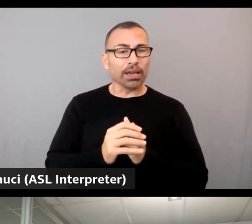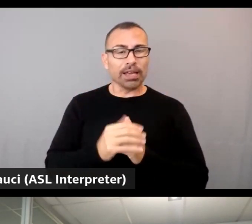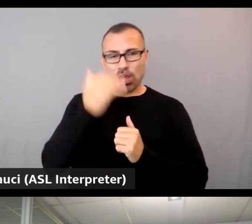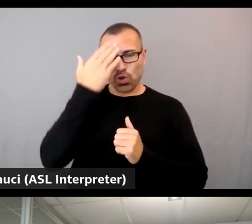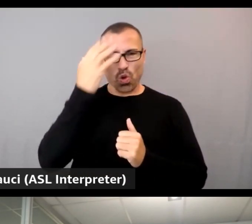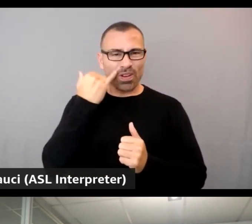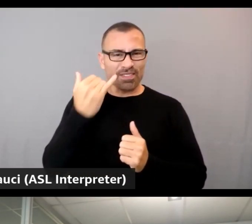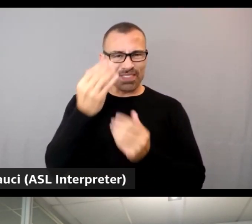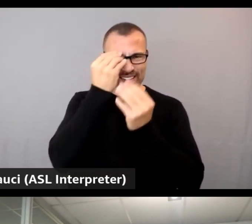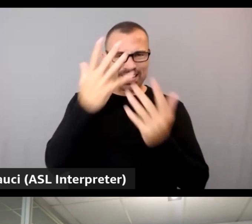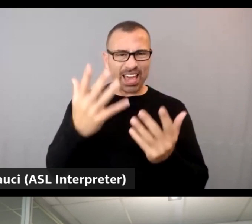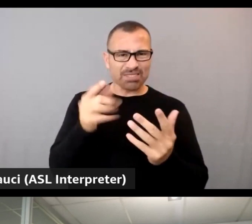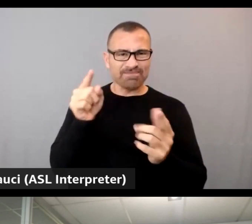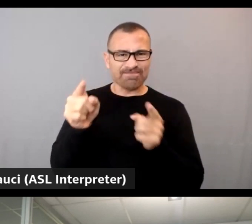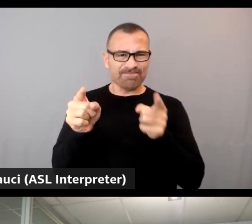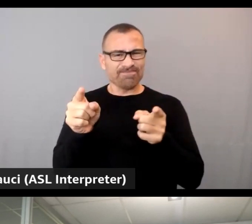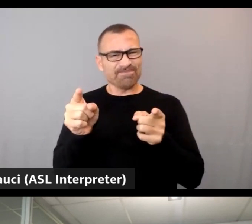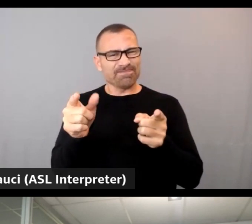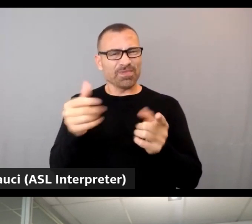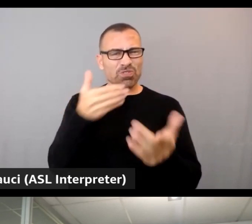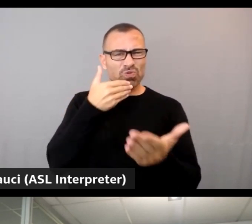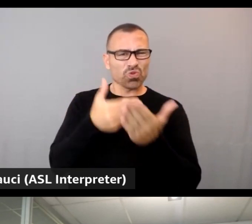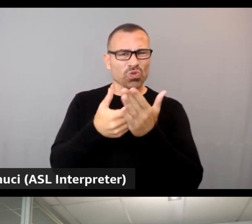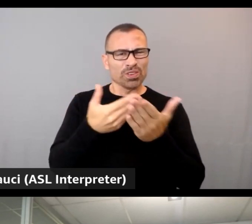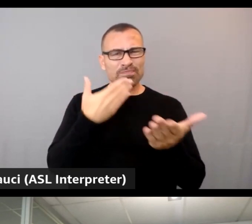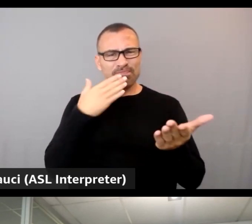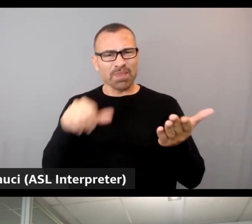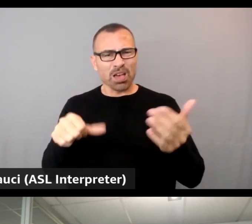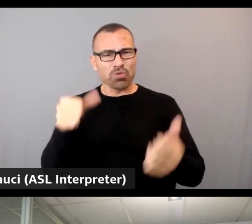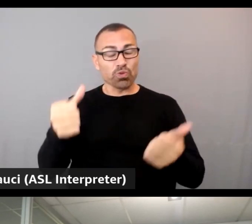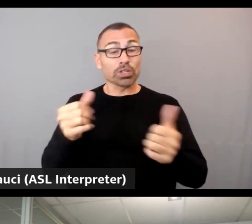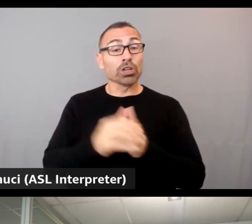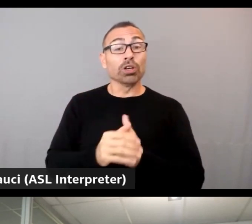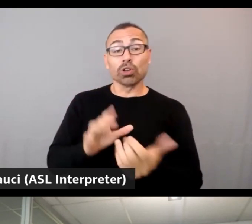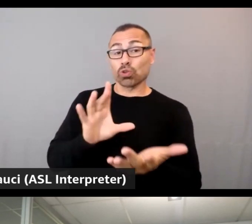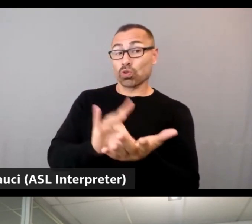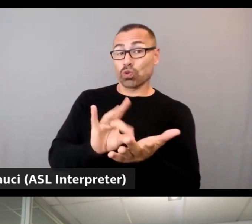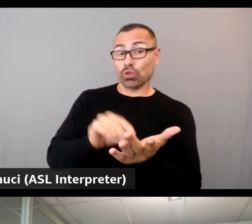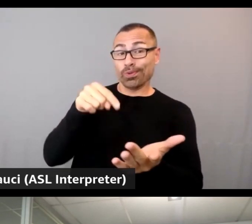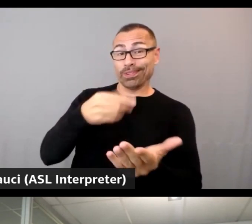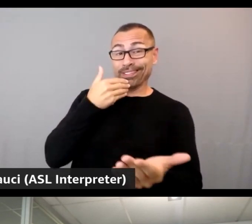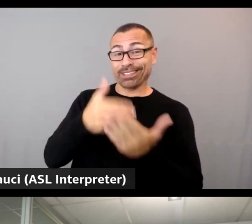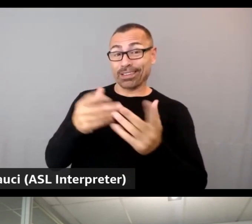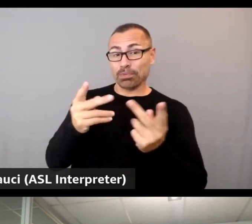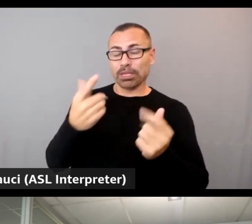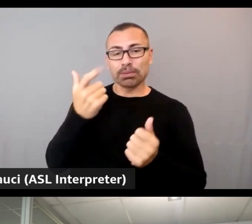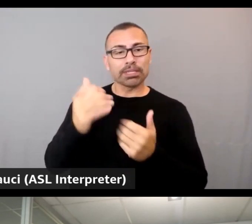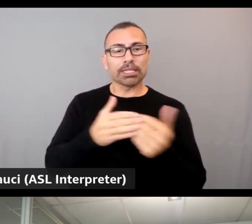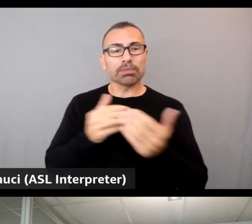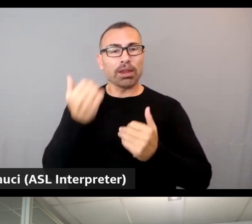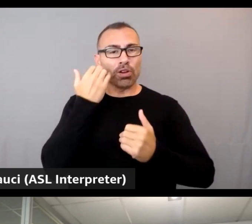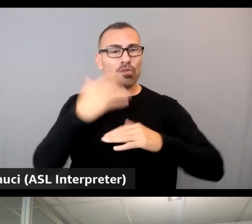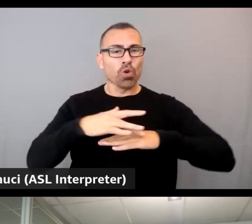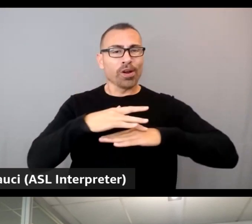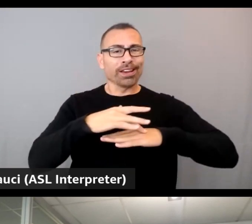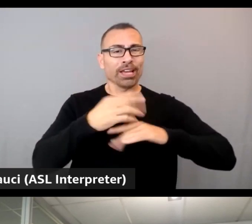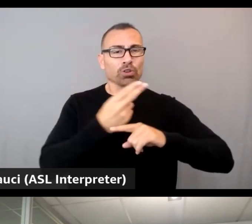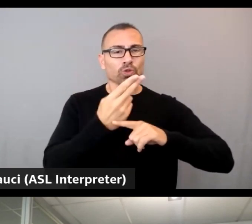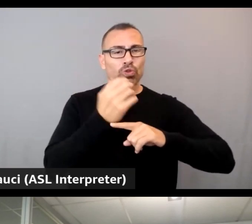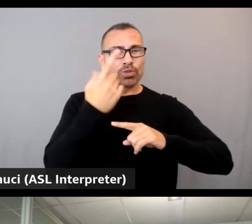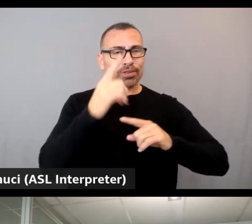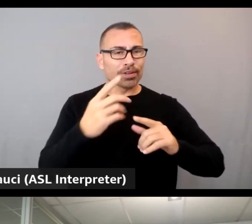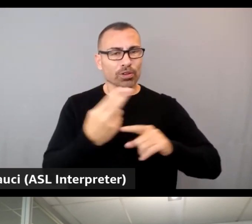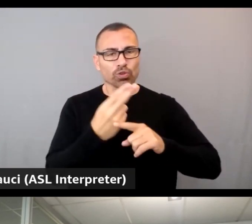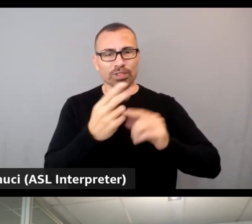not. And Glue is a great place for that, right? Because whether you are that sort of casual user who's the catalog user who just has a